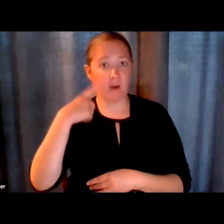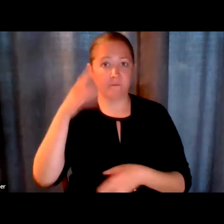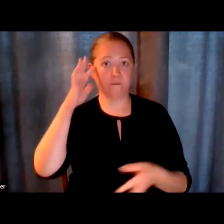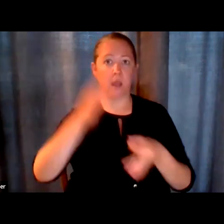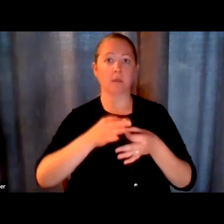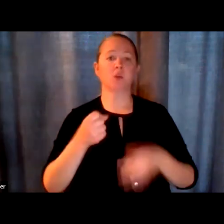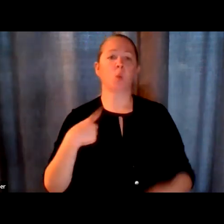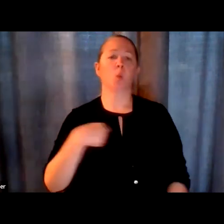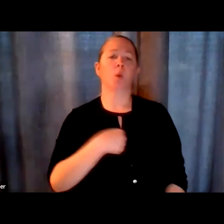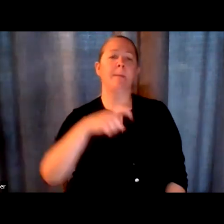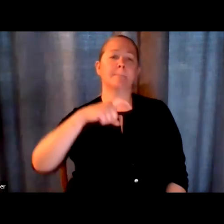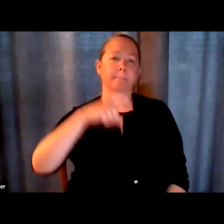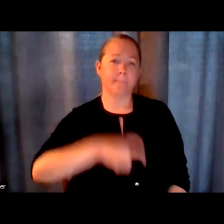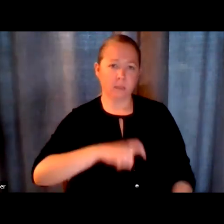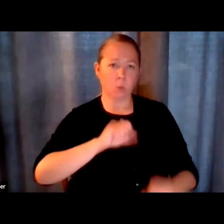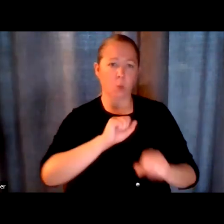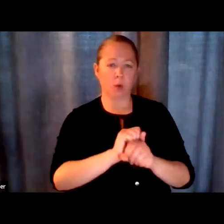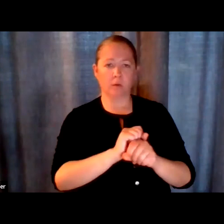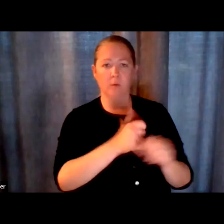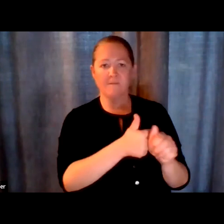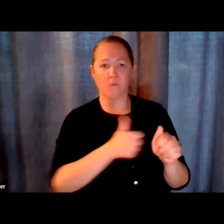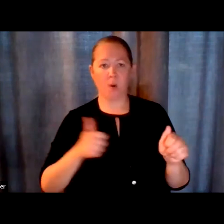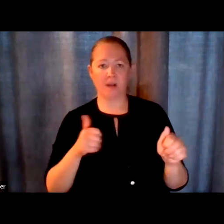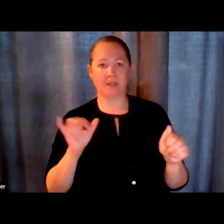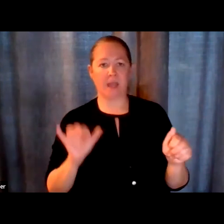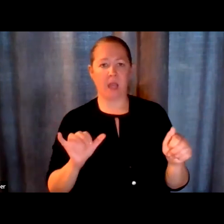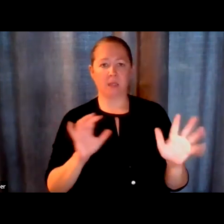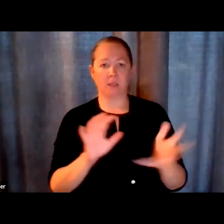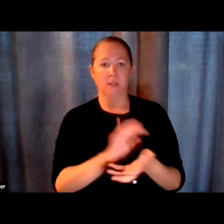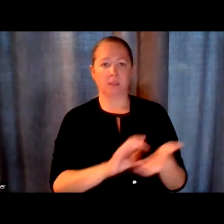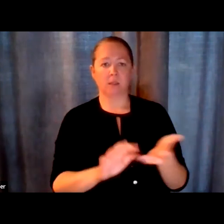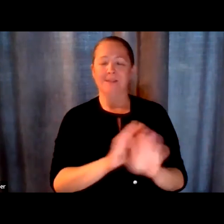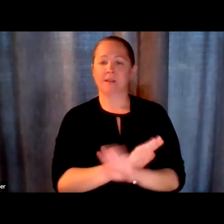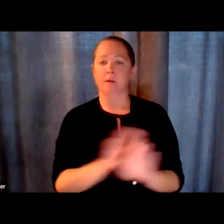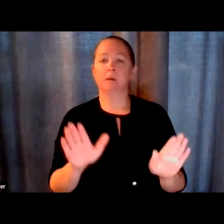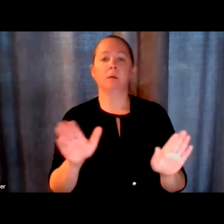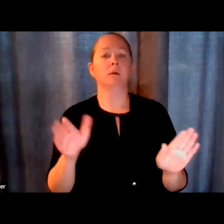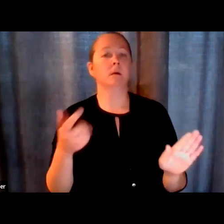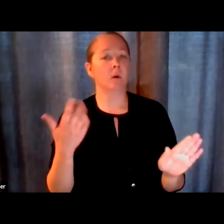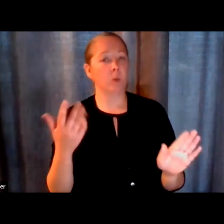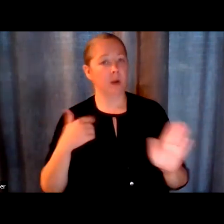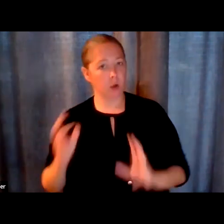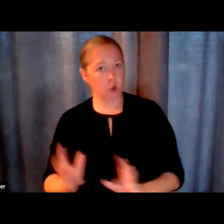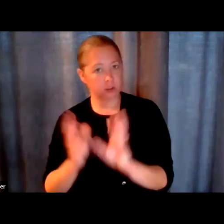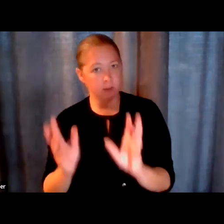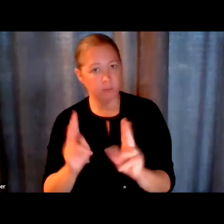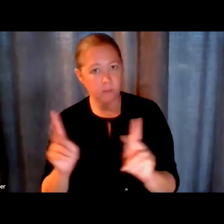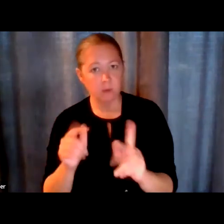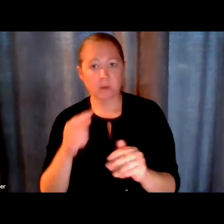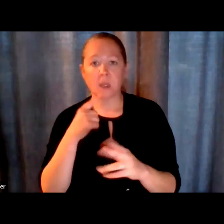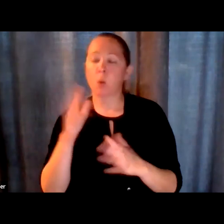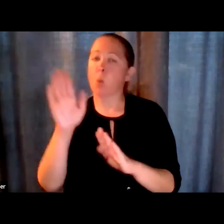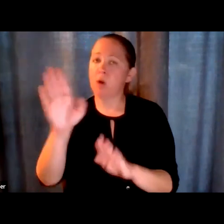must work to avoid that. One of the things we're doing is encouraging people to say that it is wonderful for you to spend your day at a